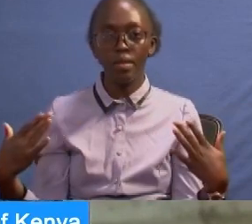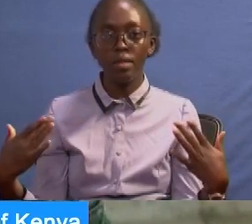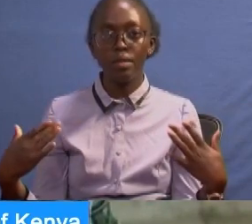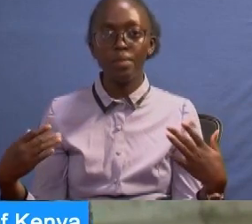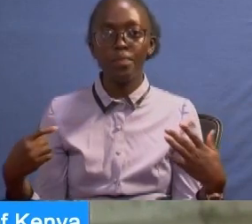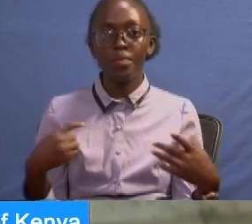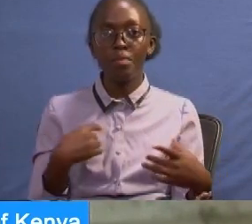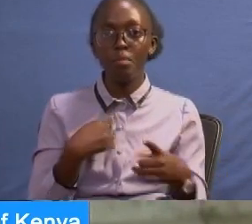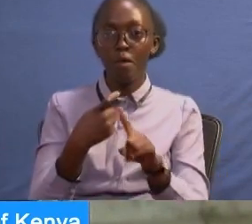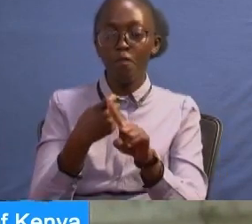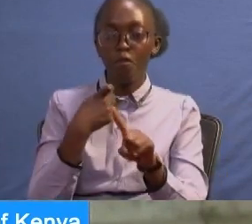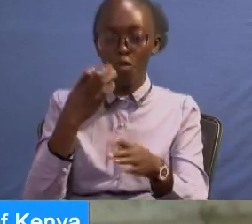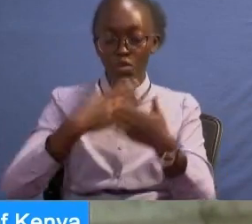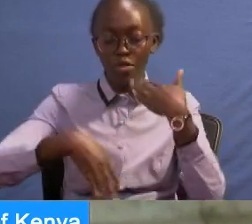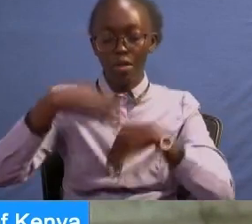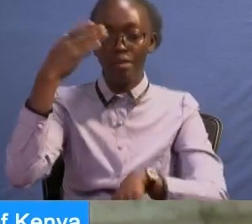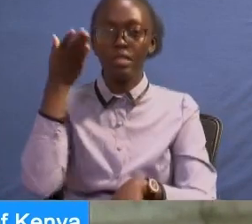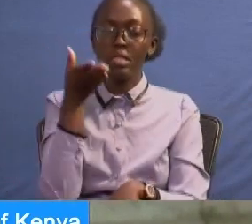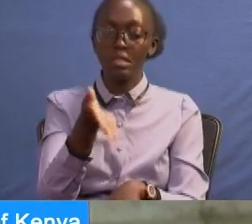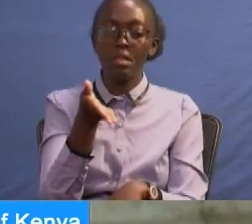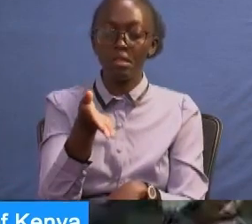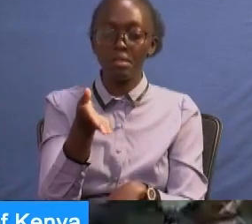I am from this university.